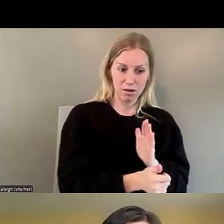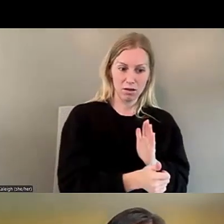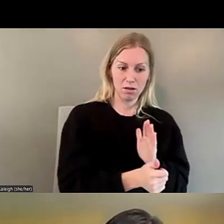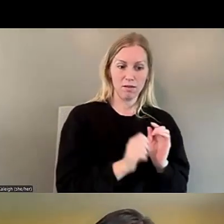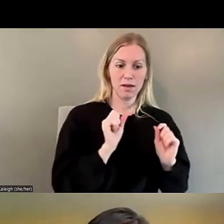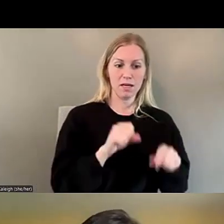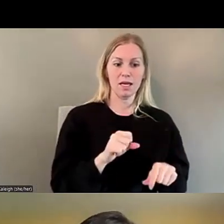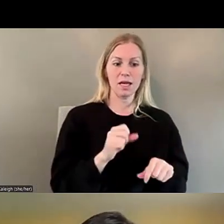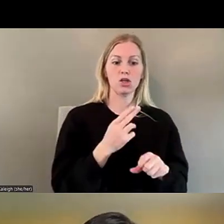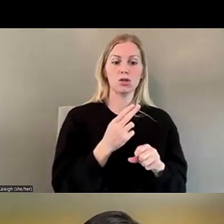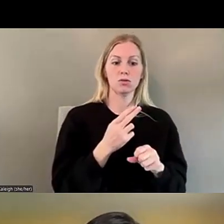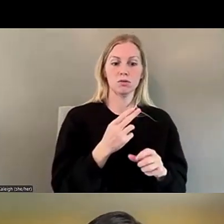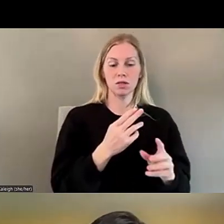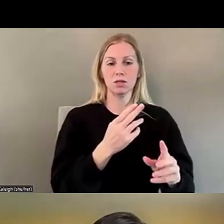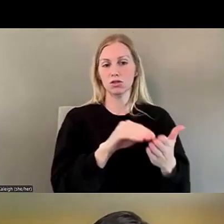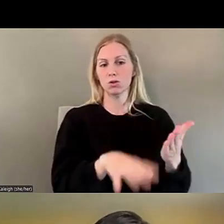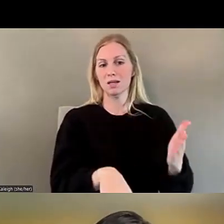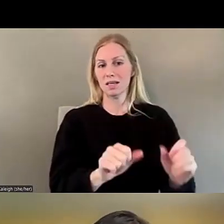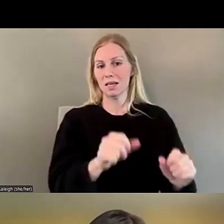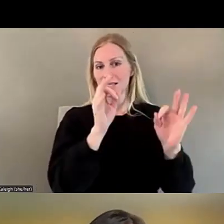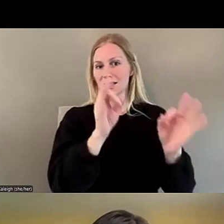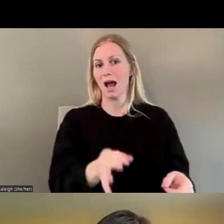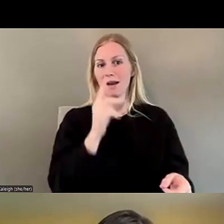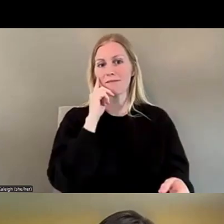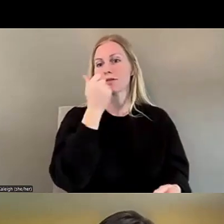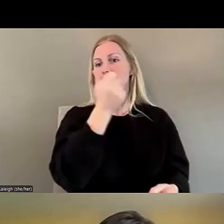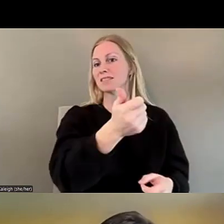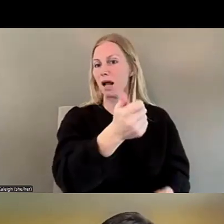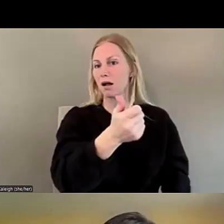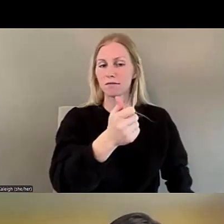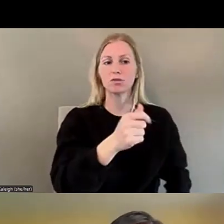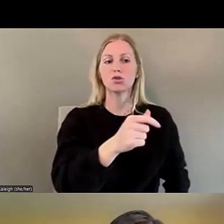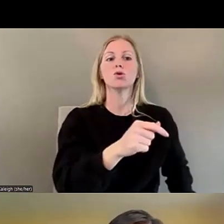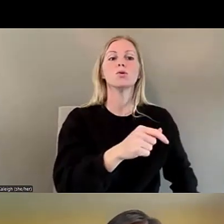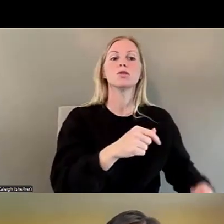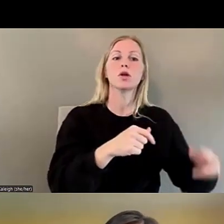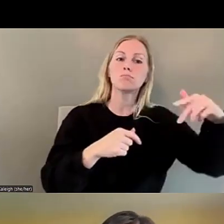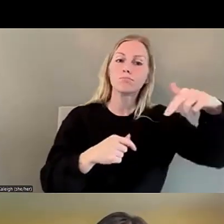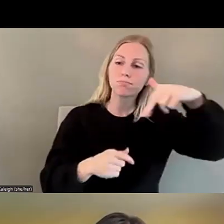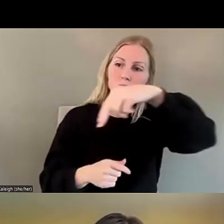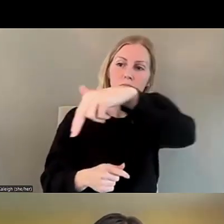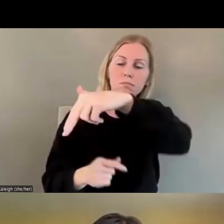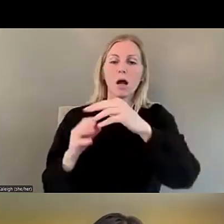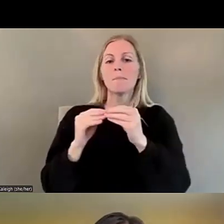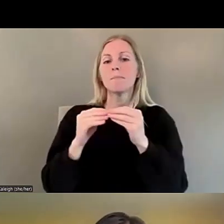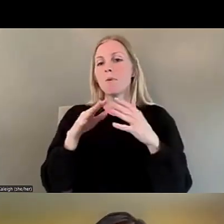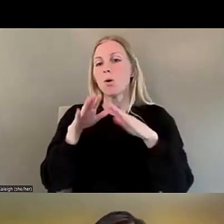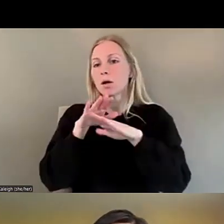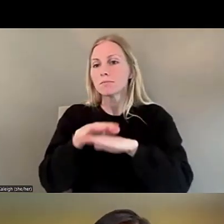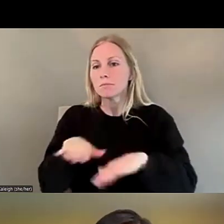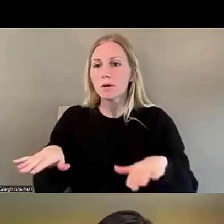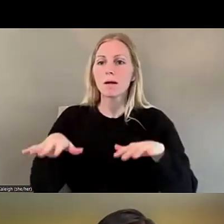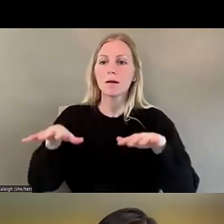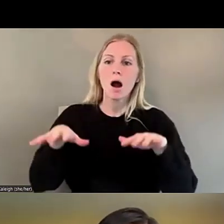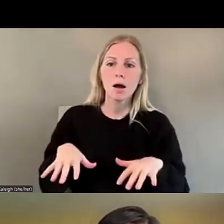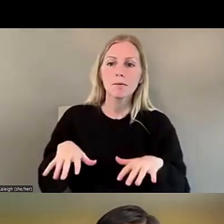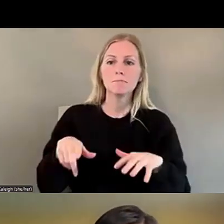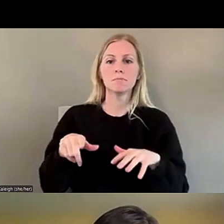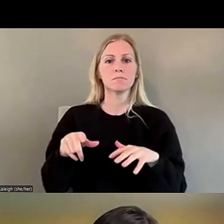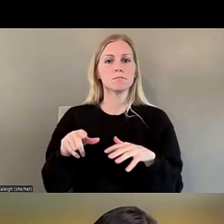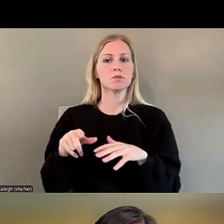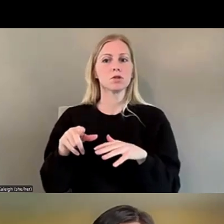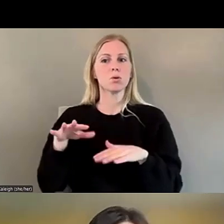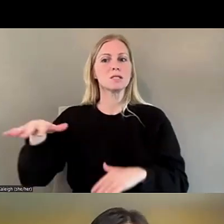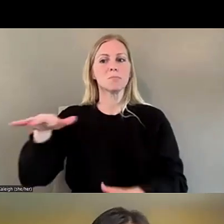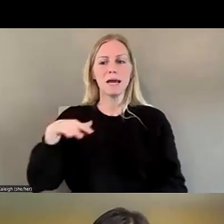to move oneself to a calmer space, I think that's really the ideal. And there may be a certain level of